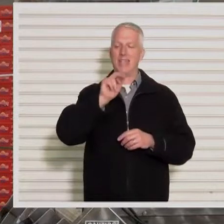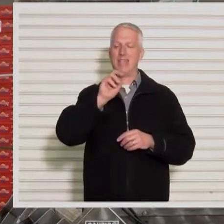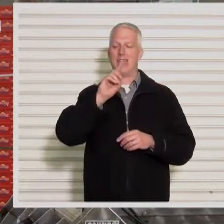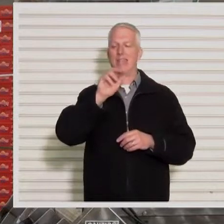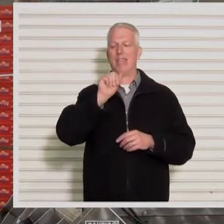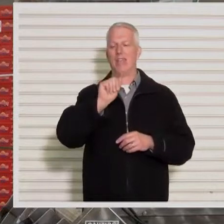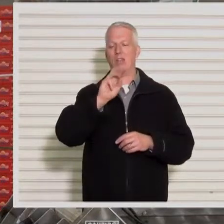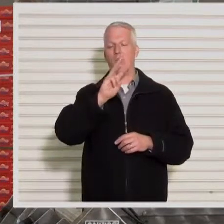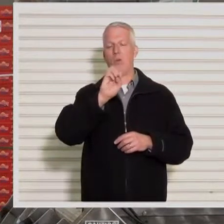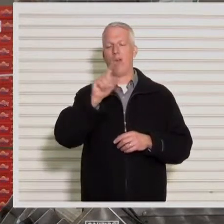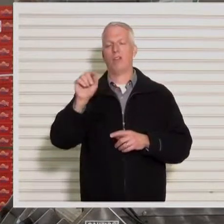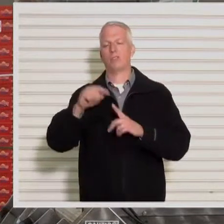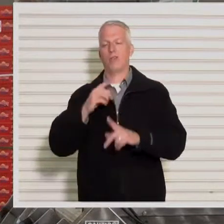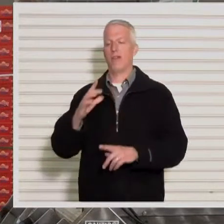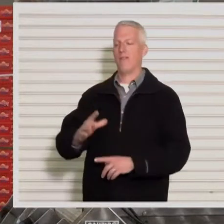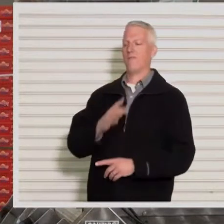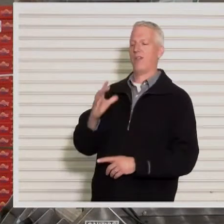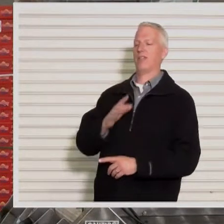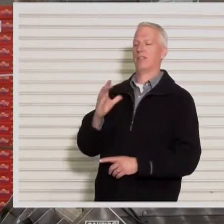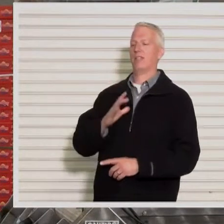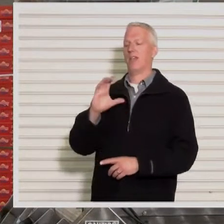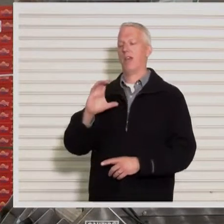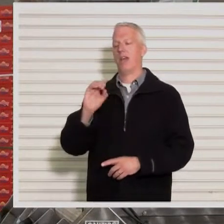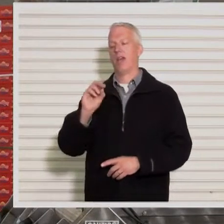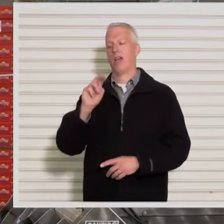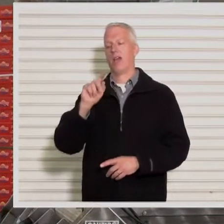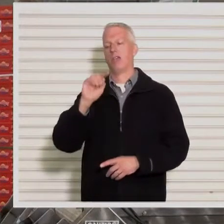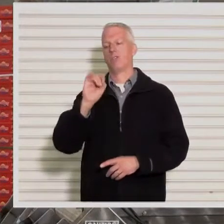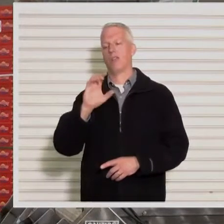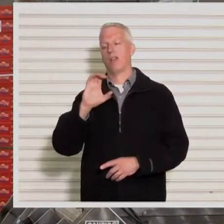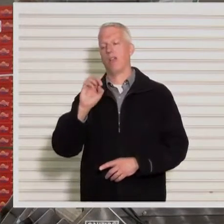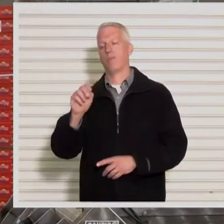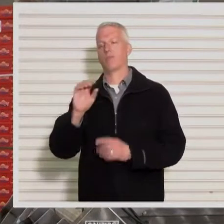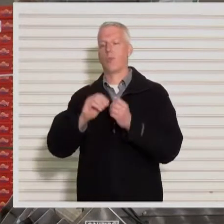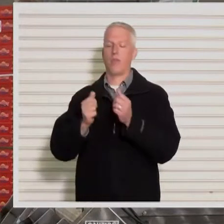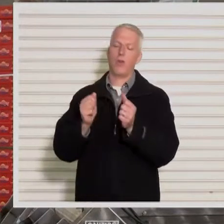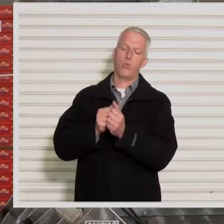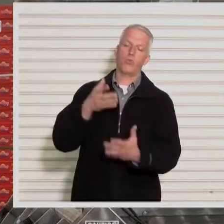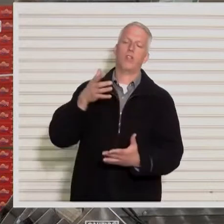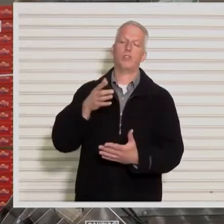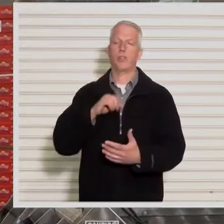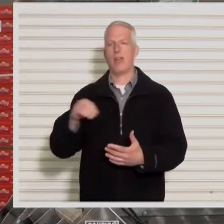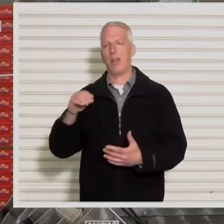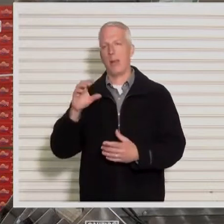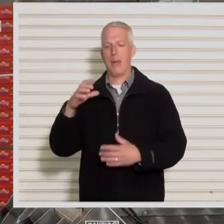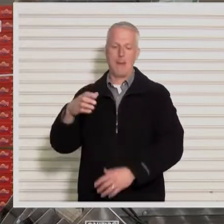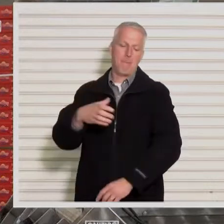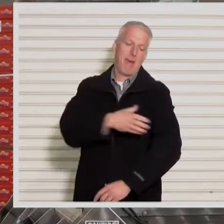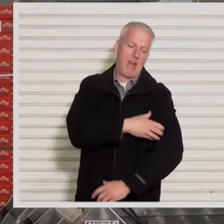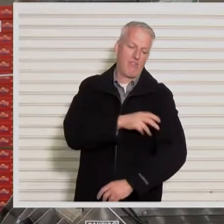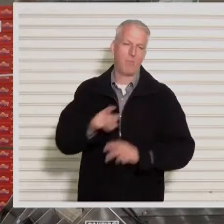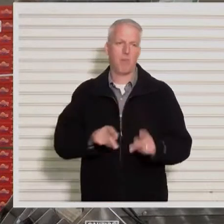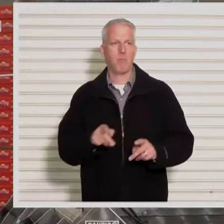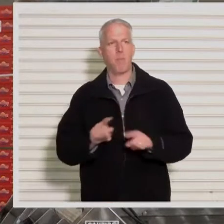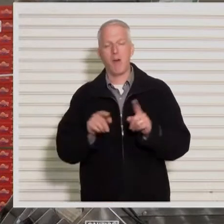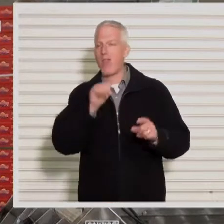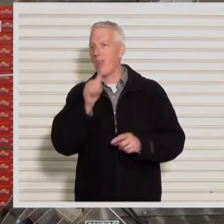country clubs, with very rich and powerful people. But not this